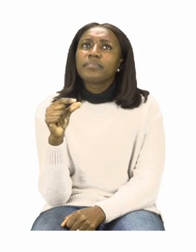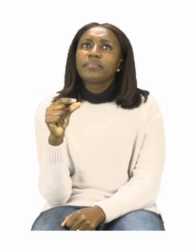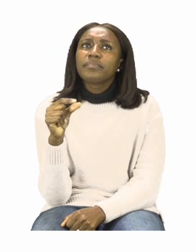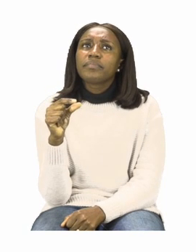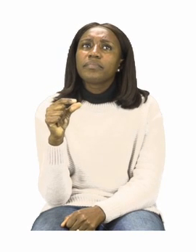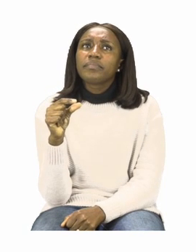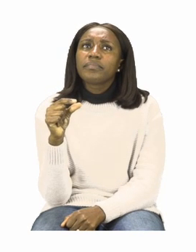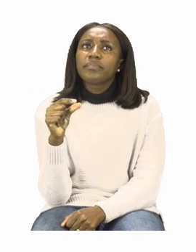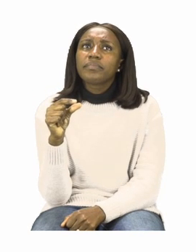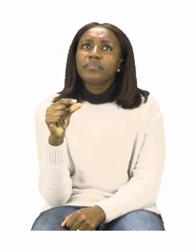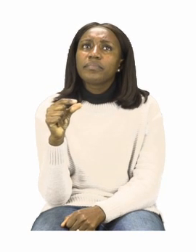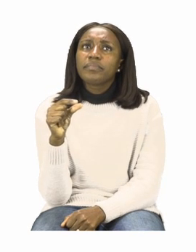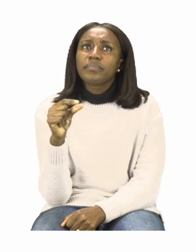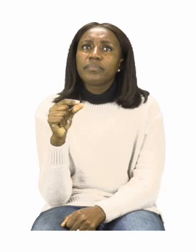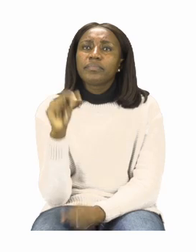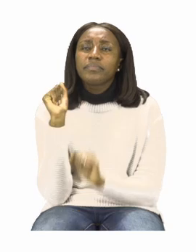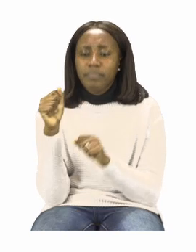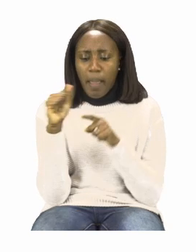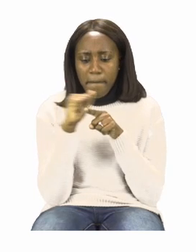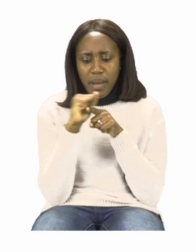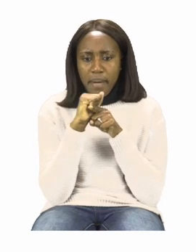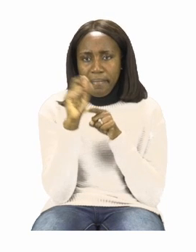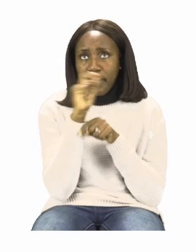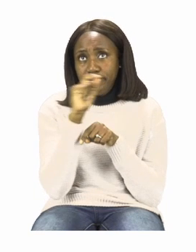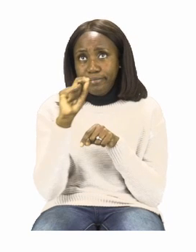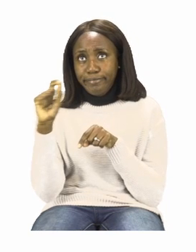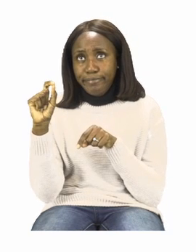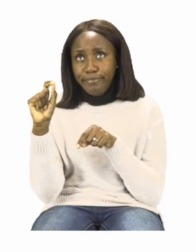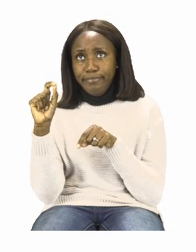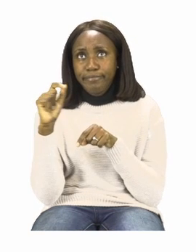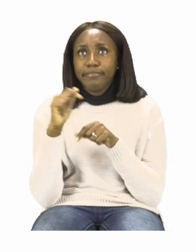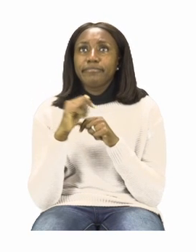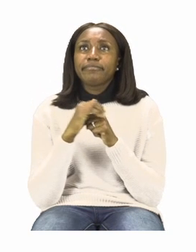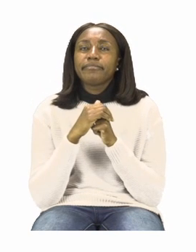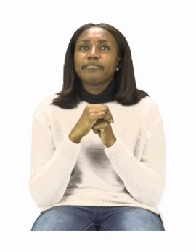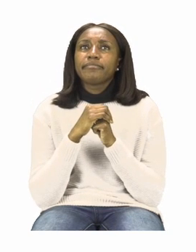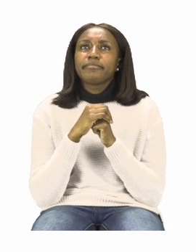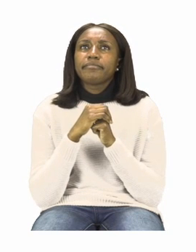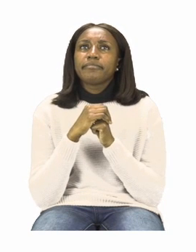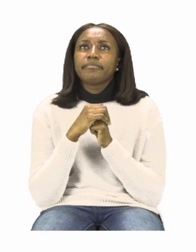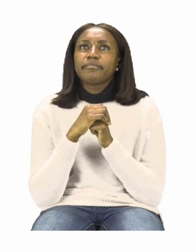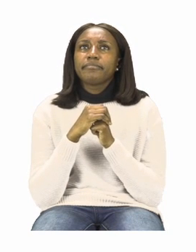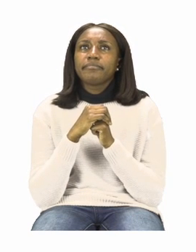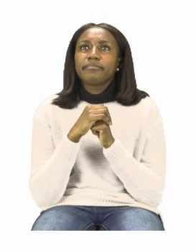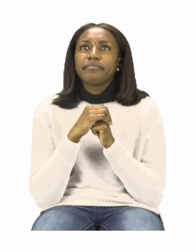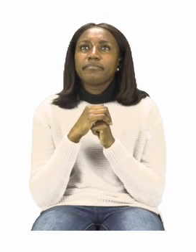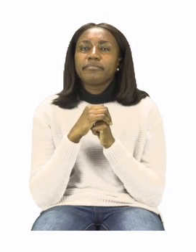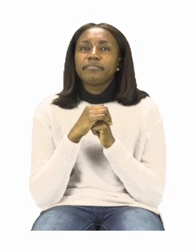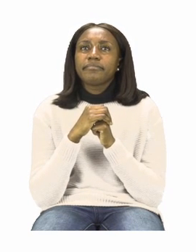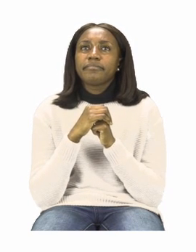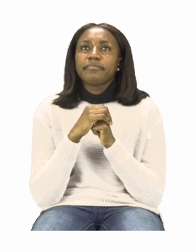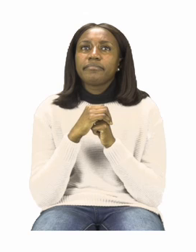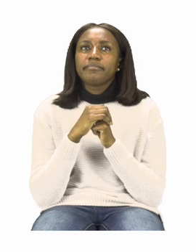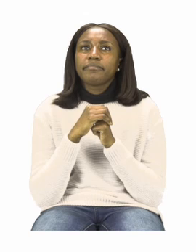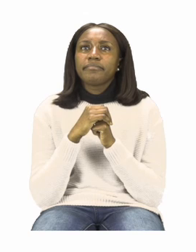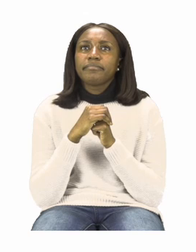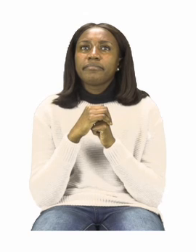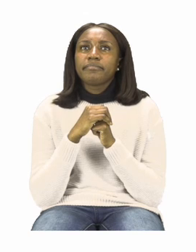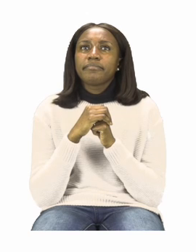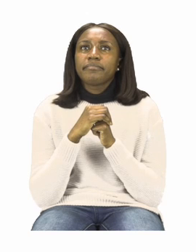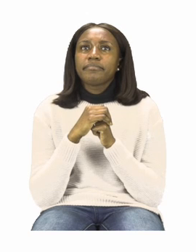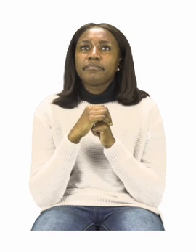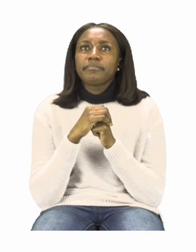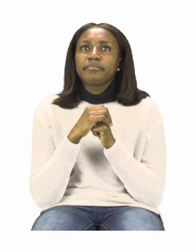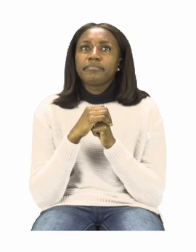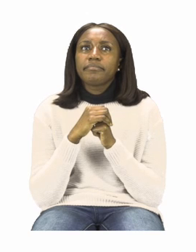little dotted line. Now, what do we need to do? First,